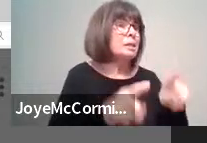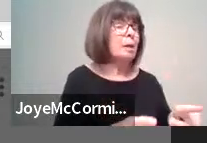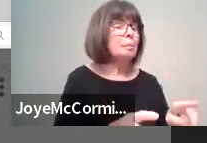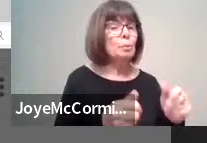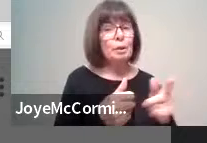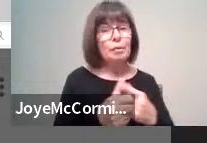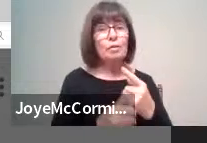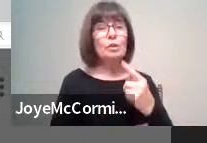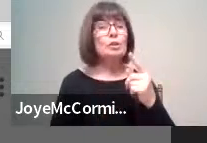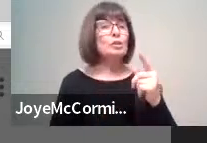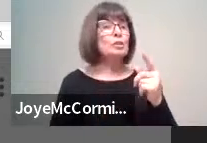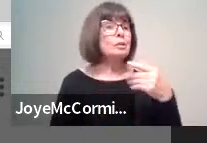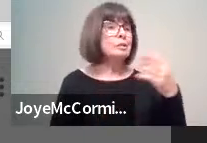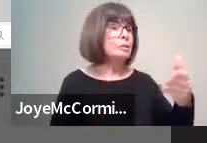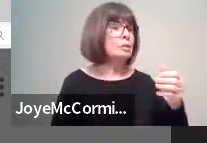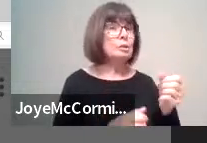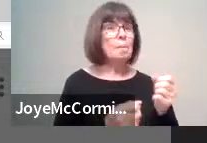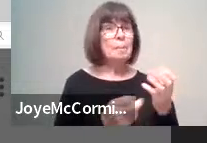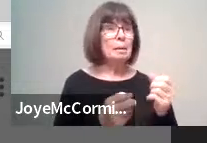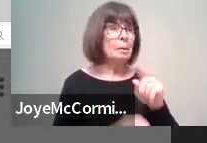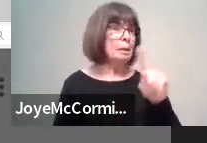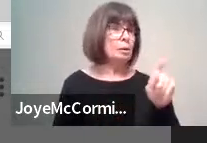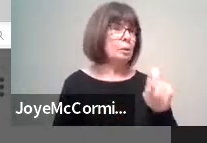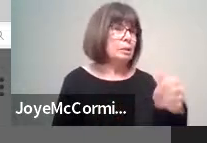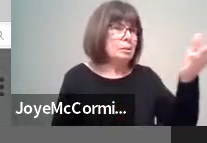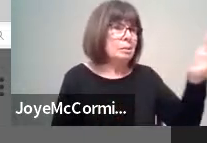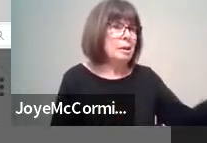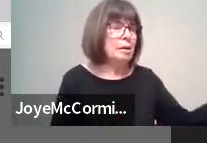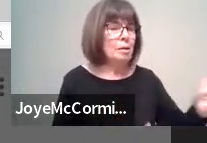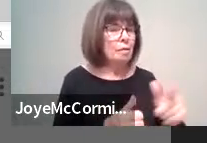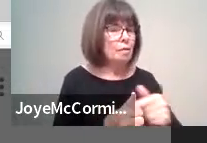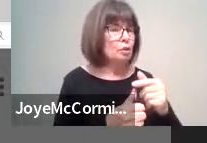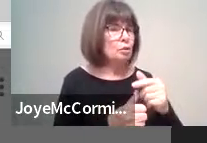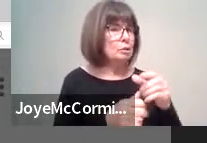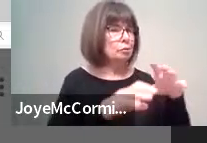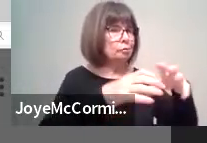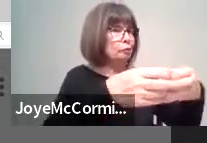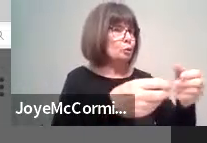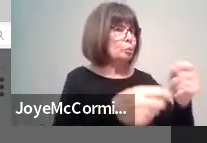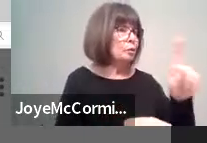the questions that are there. I think also,